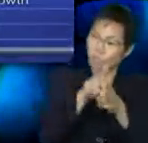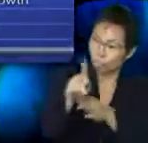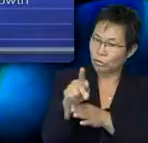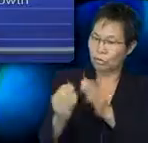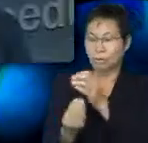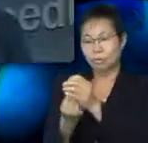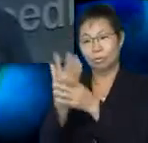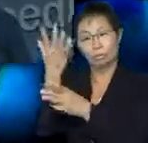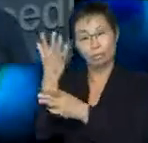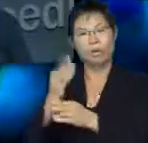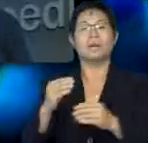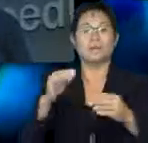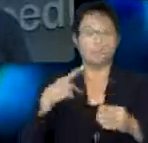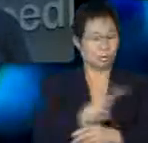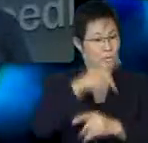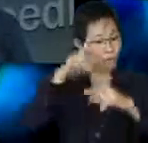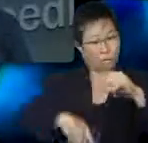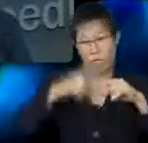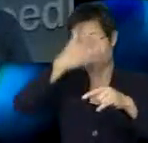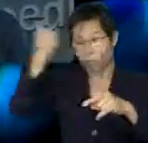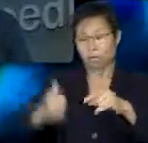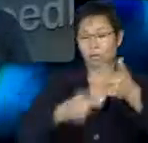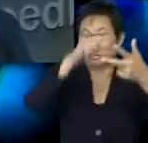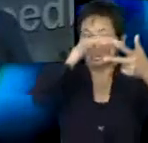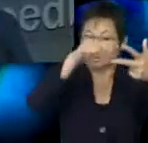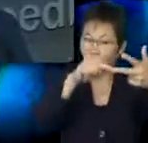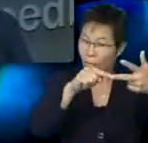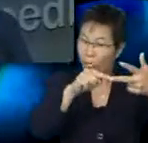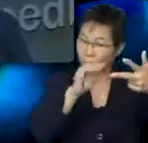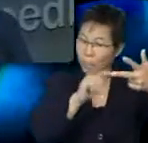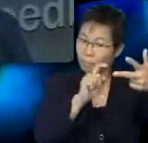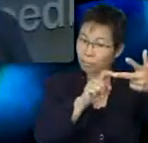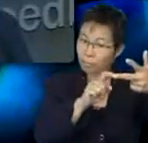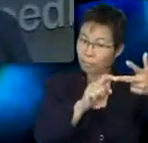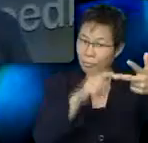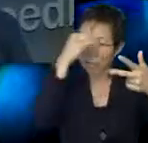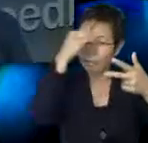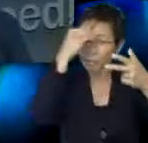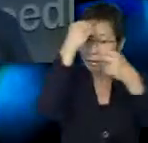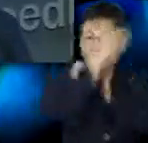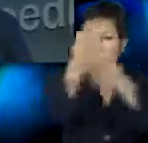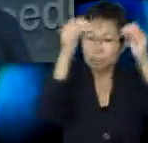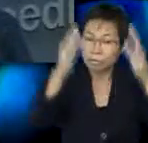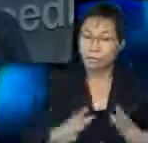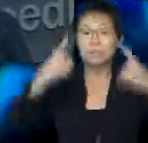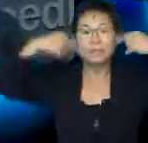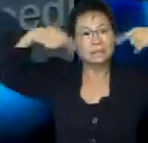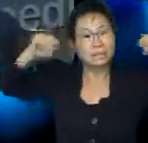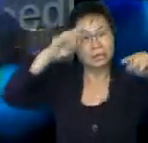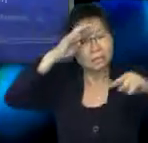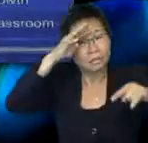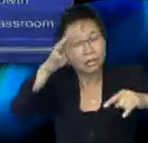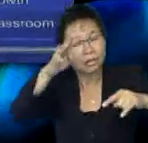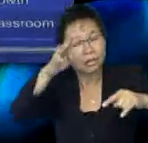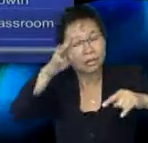growth. However, we should not forget a third point, which is that the informed teacher successfully